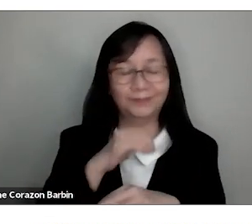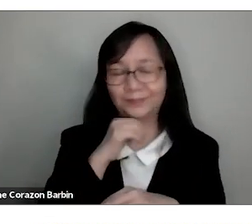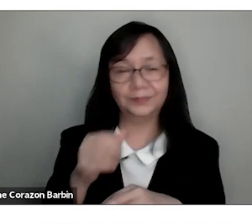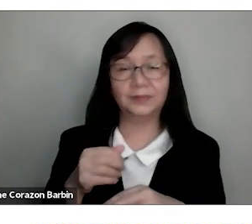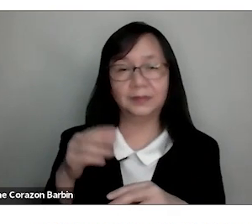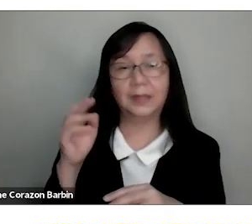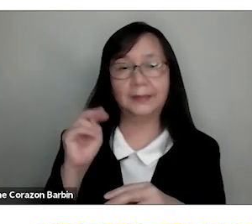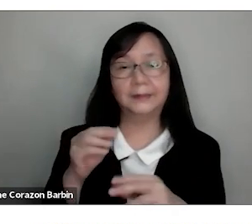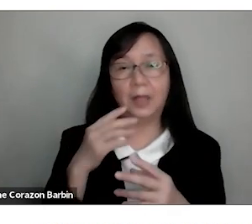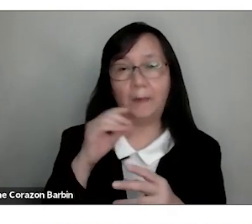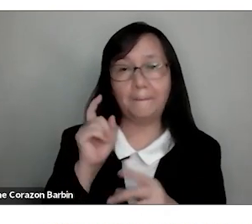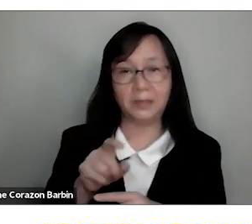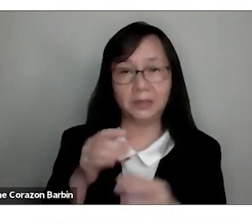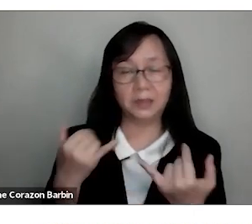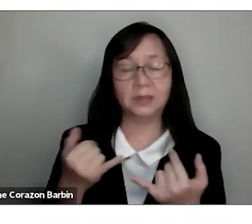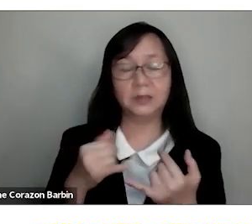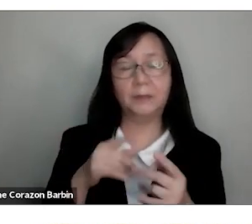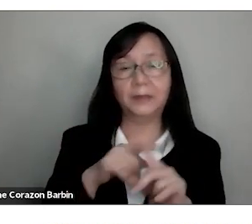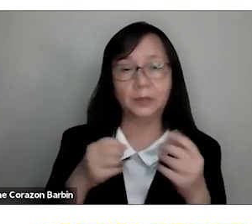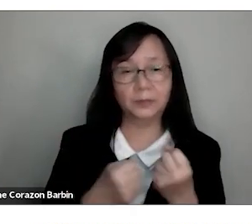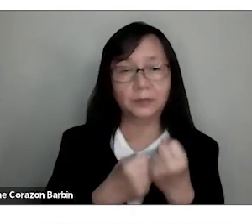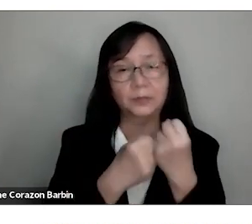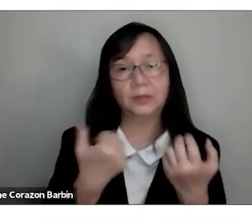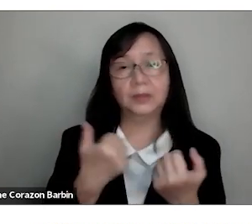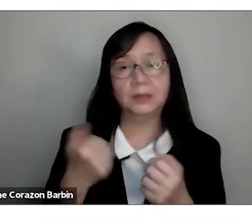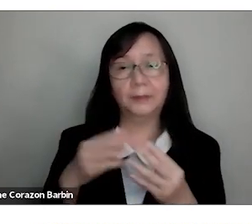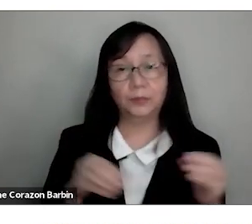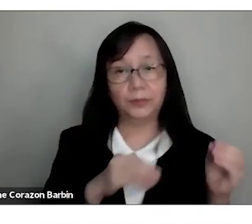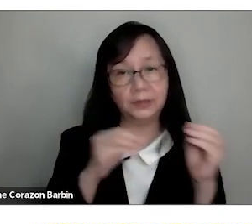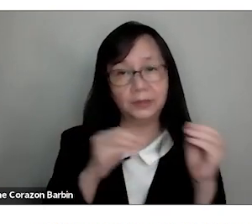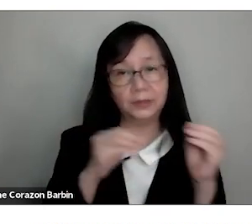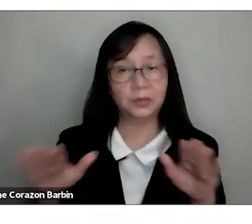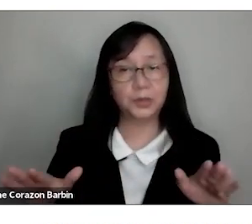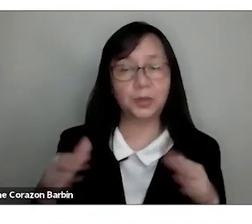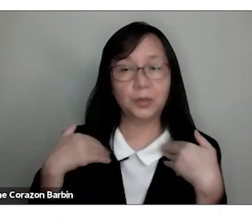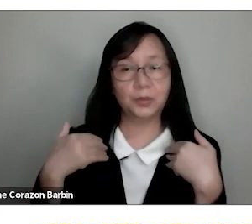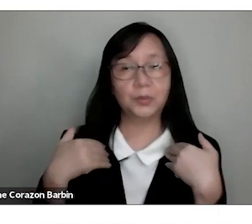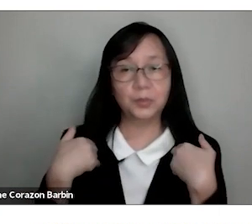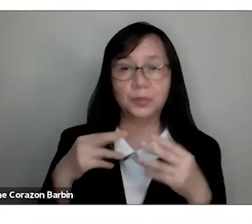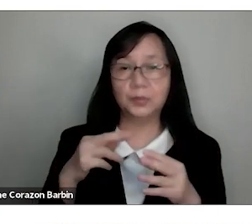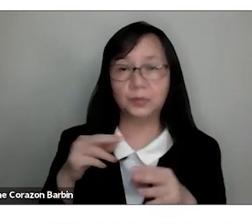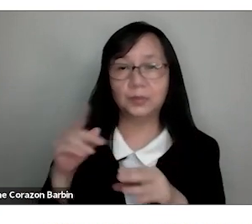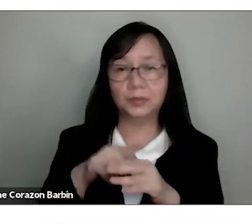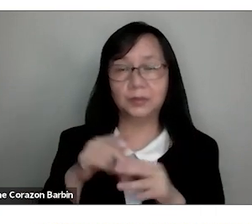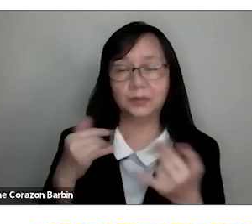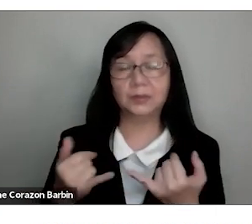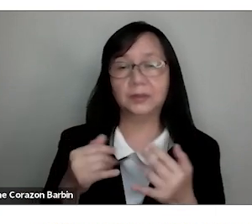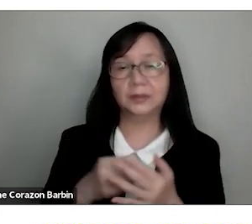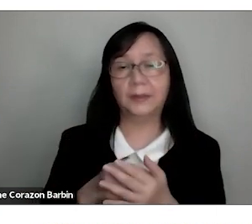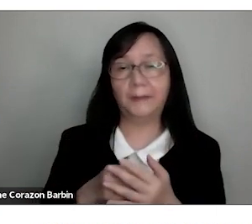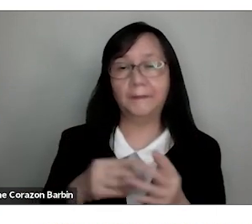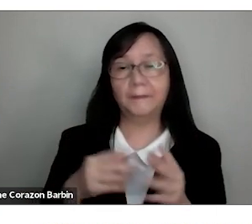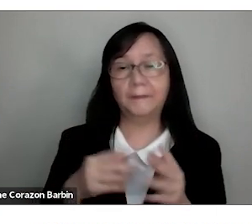participation. Translation support through the adult mentors was provided to children and youth delegates who do not speak and use English, such as